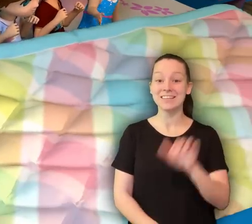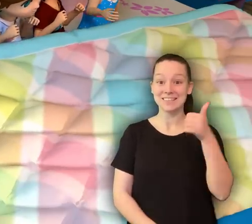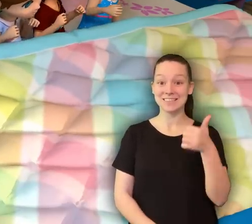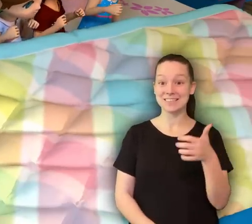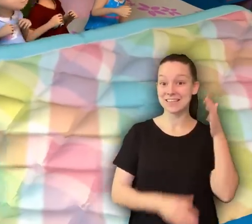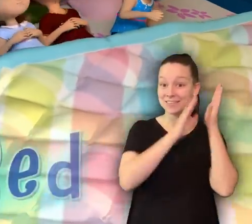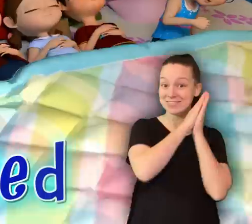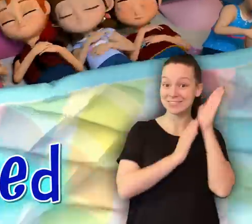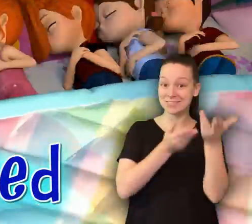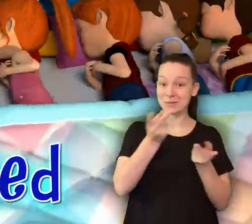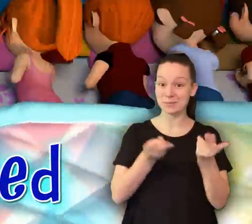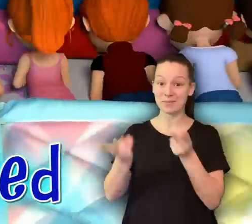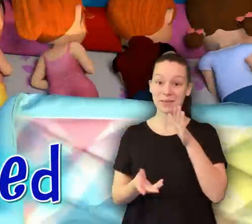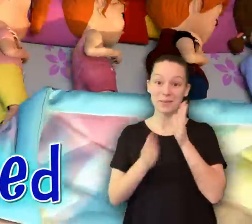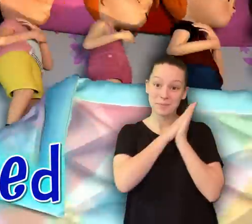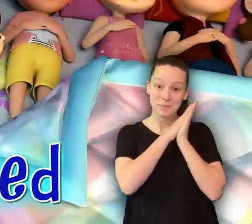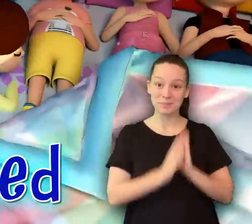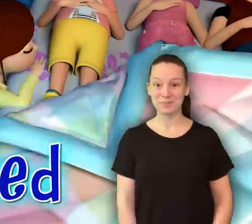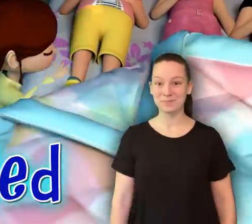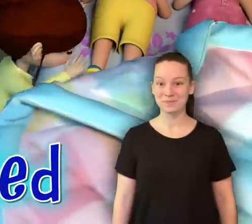ten in the bed